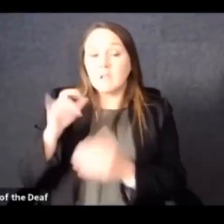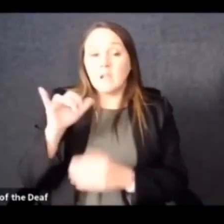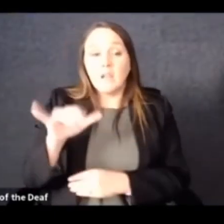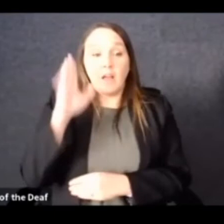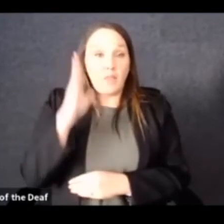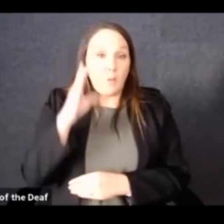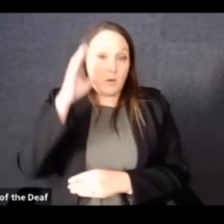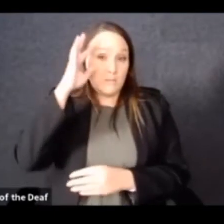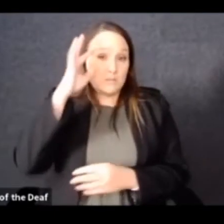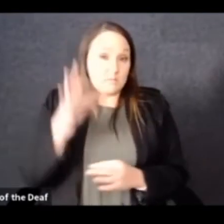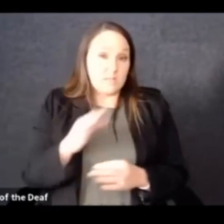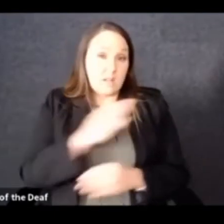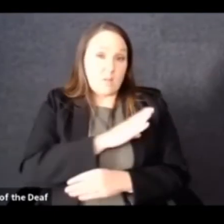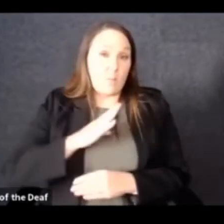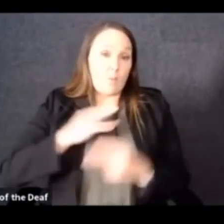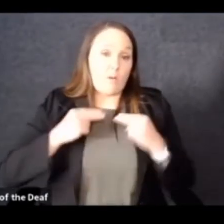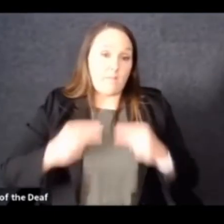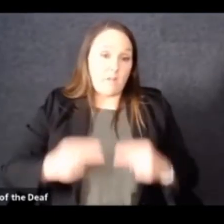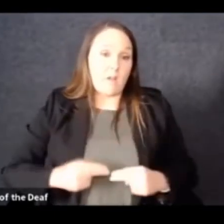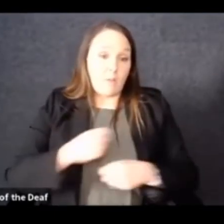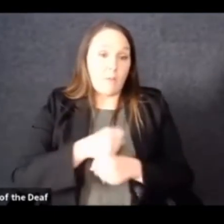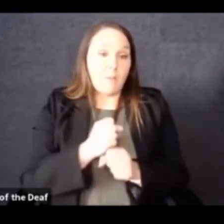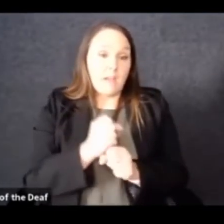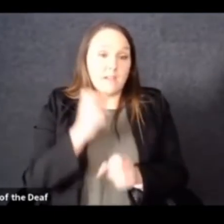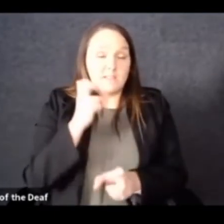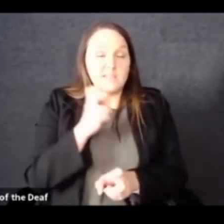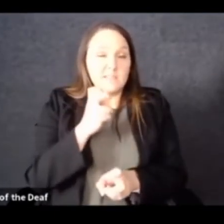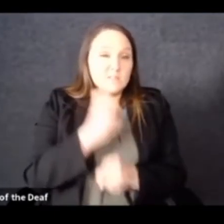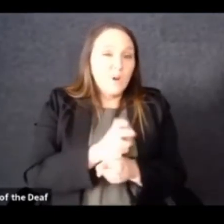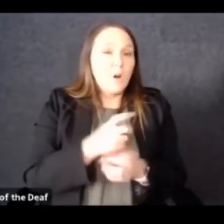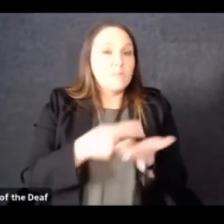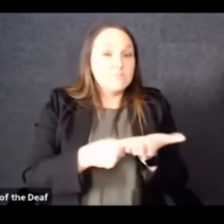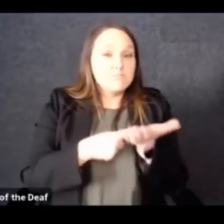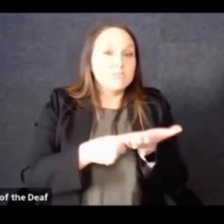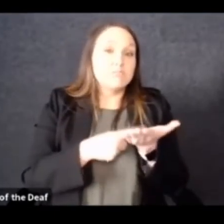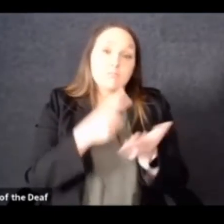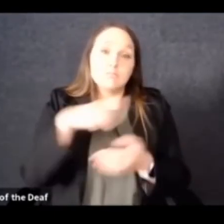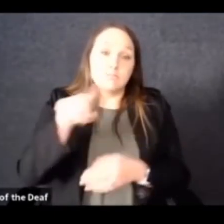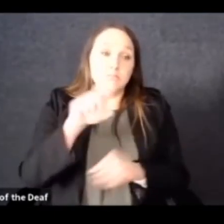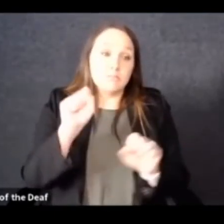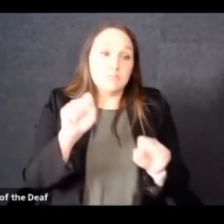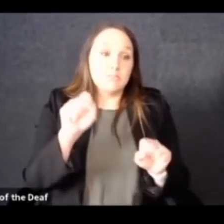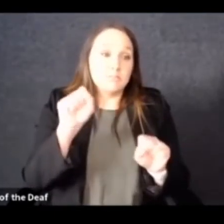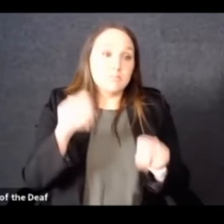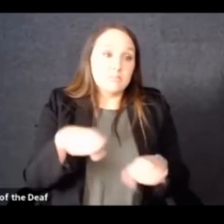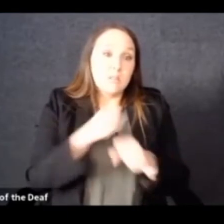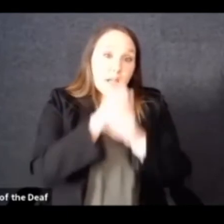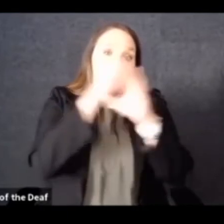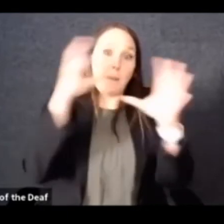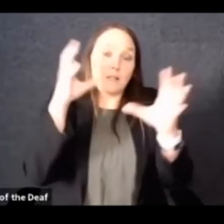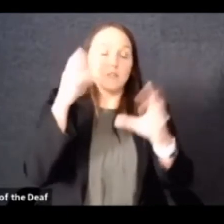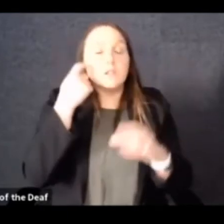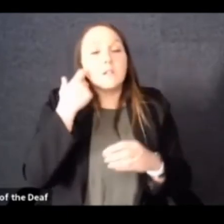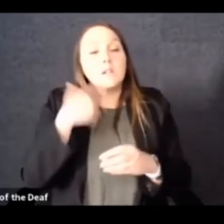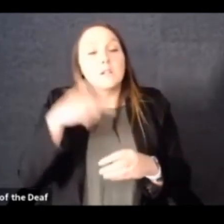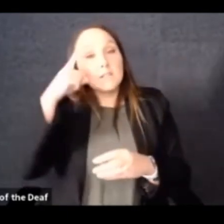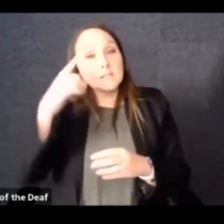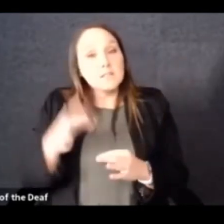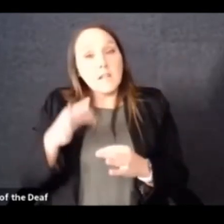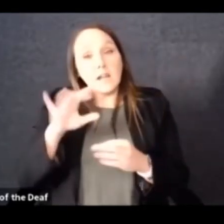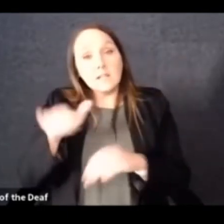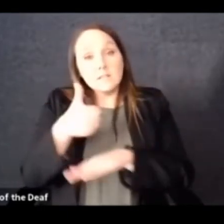be decisions the Board of Health will make. Those are tough discussions, as you can imagine. Deciding to put more things in